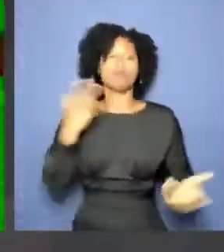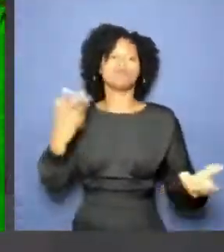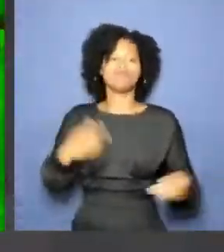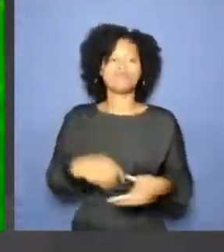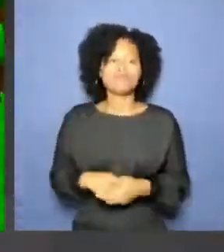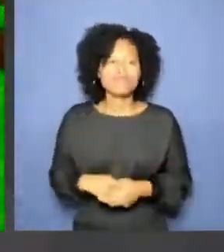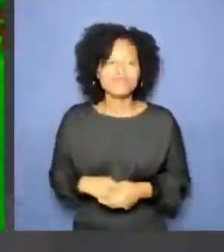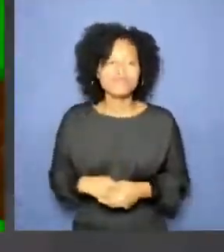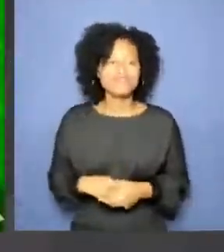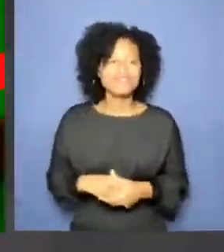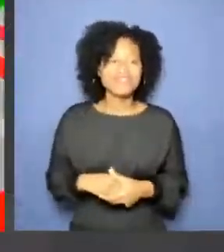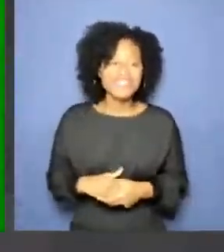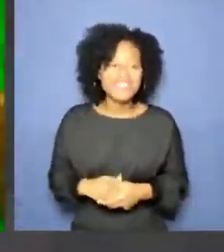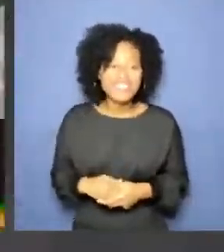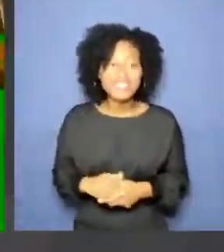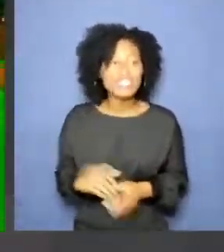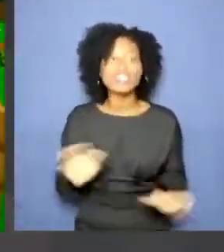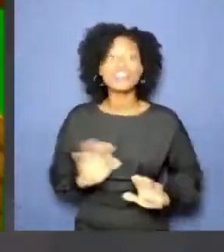it's him. Oh no!